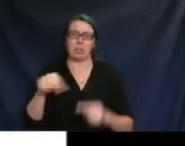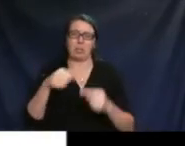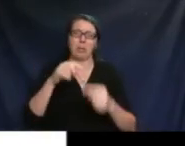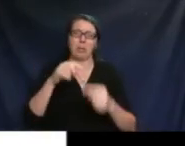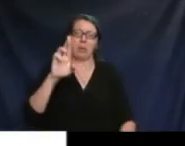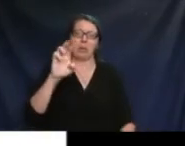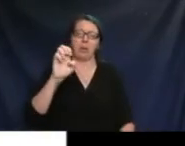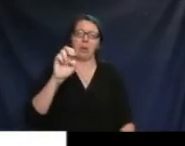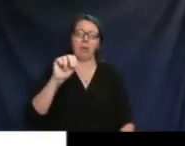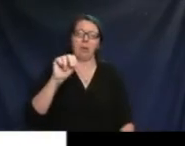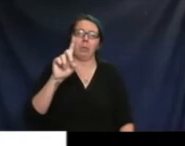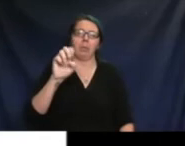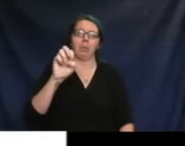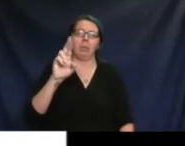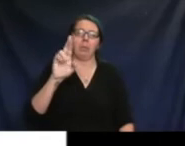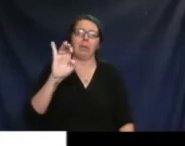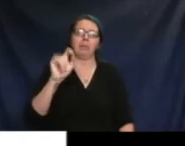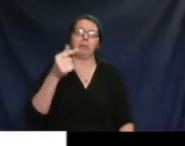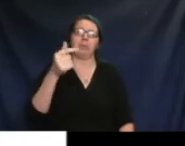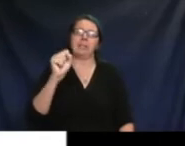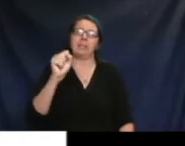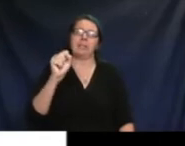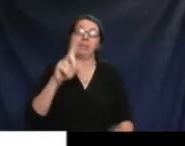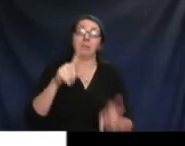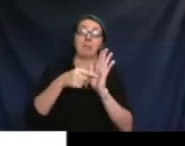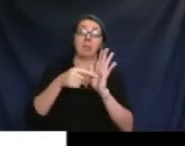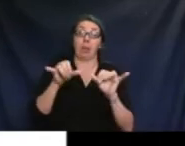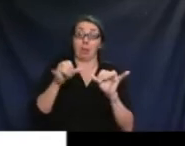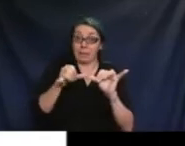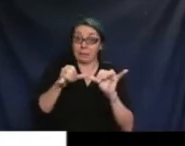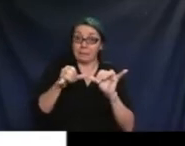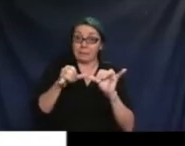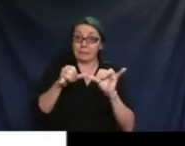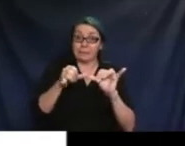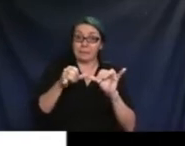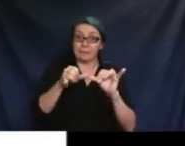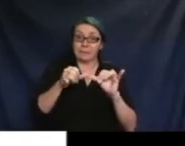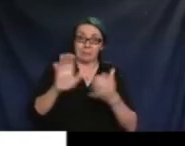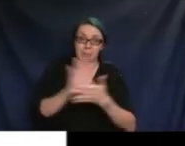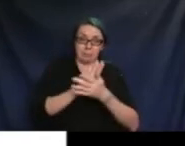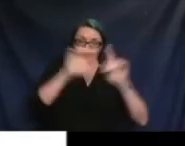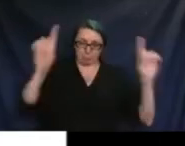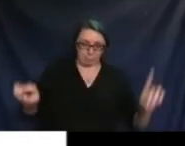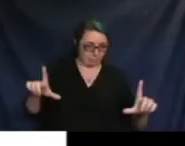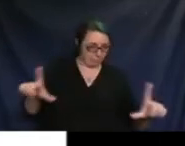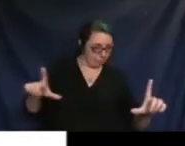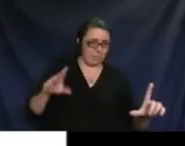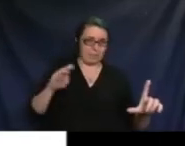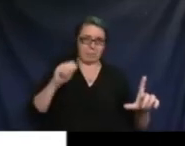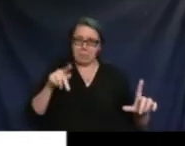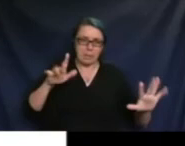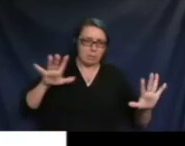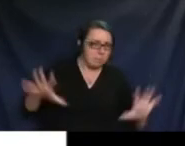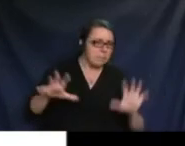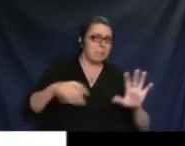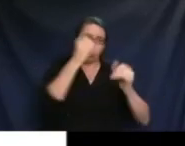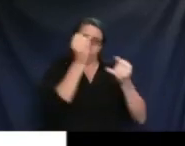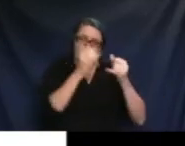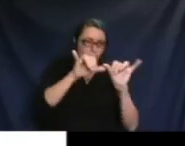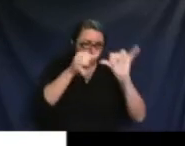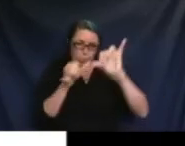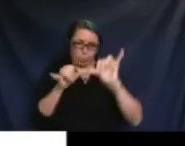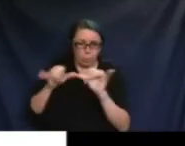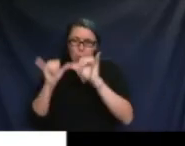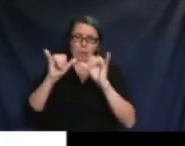architectural renderings or really splashy pictures are not a requirement for proposal.